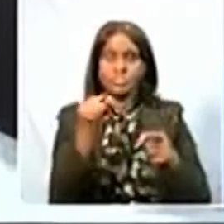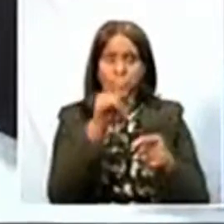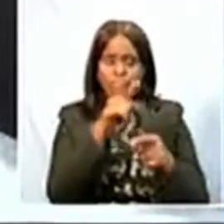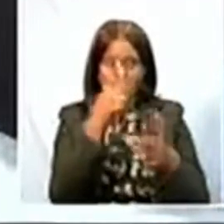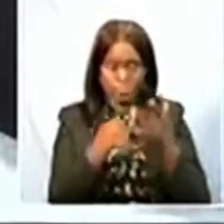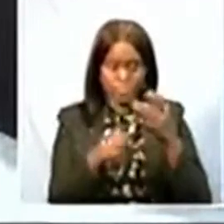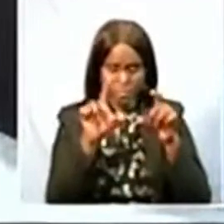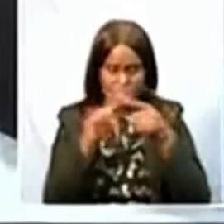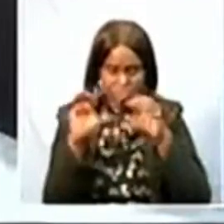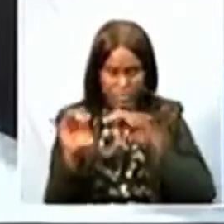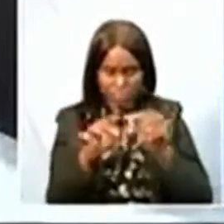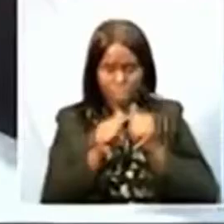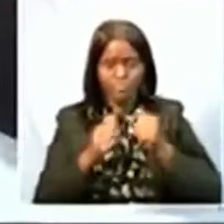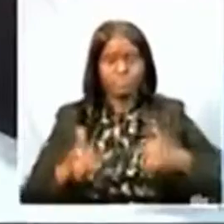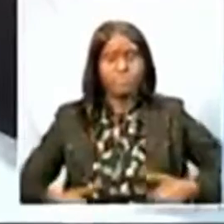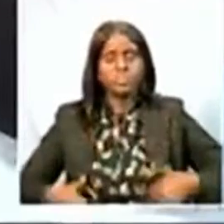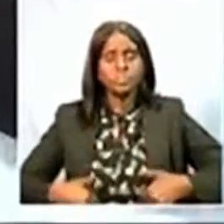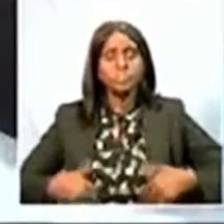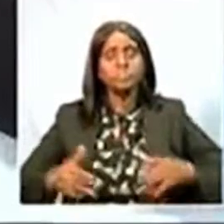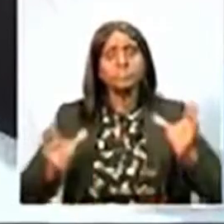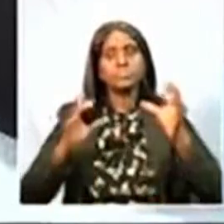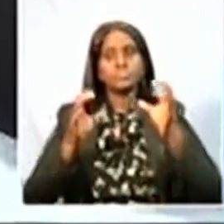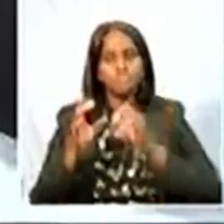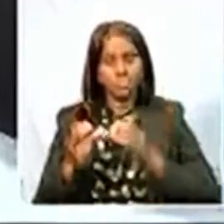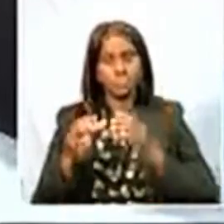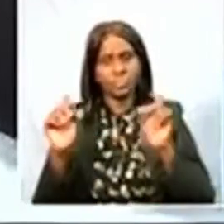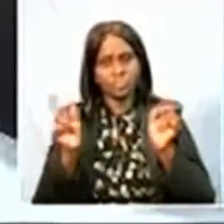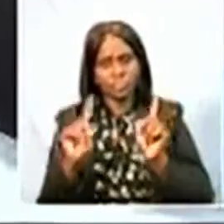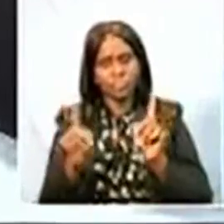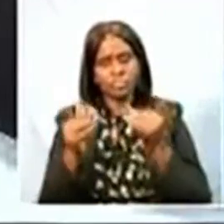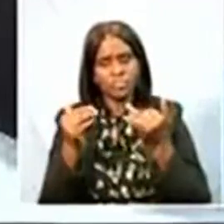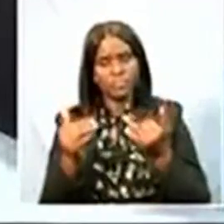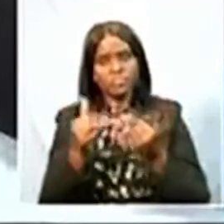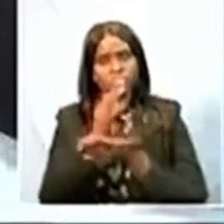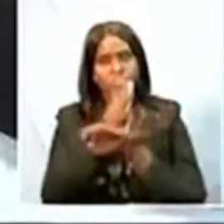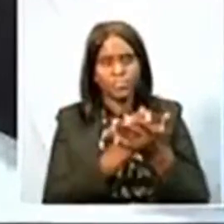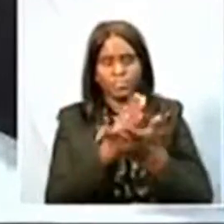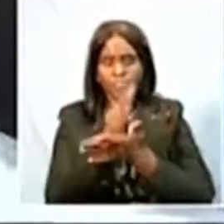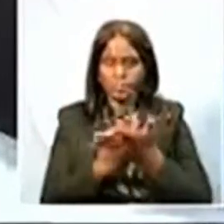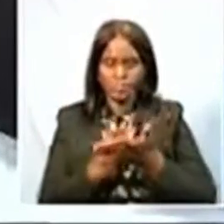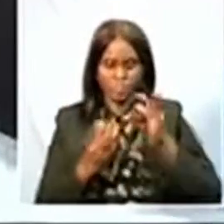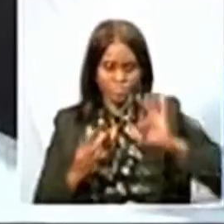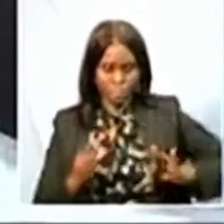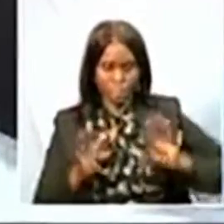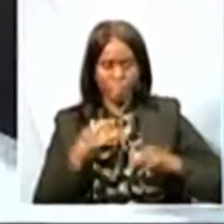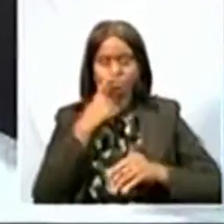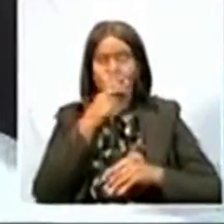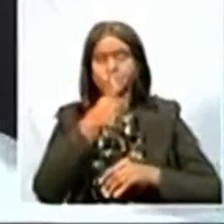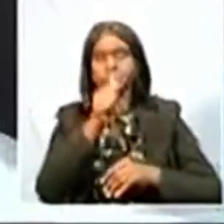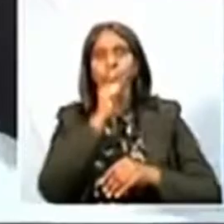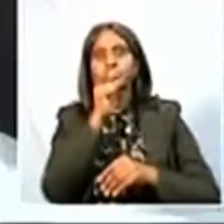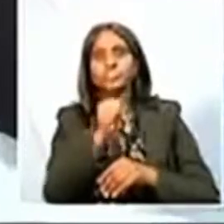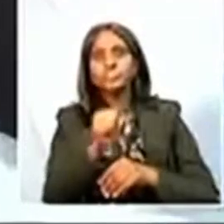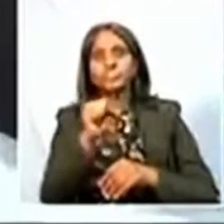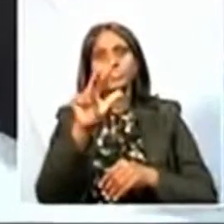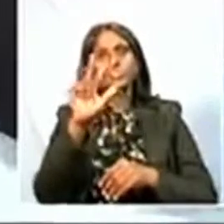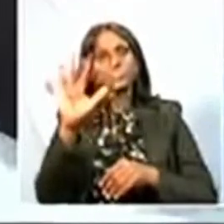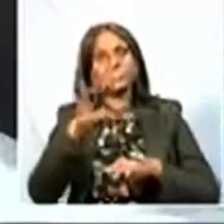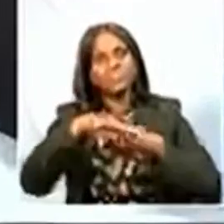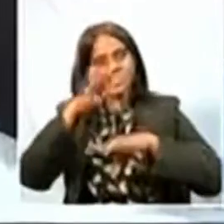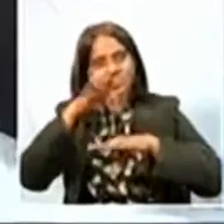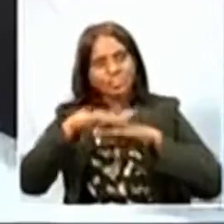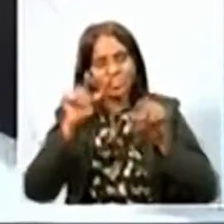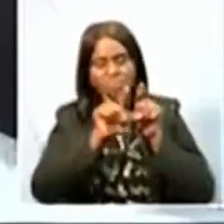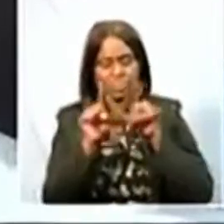do with the youths club, where some beneficiaries that were above the age of 35